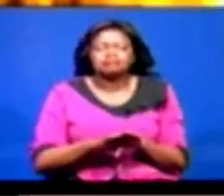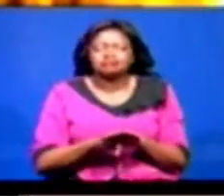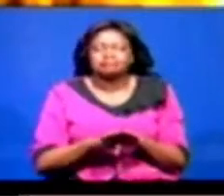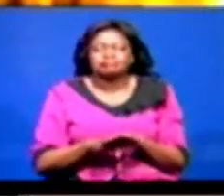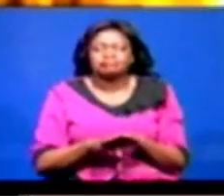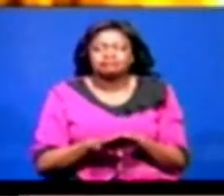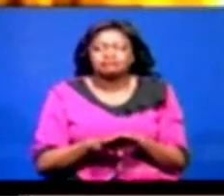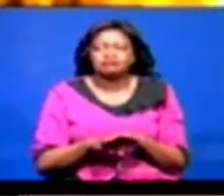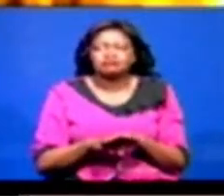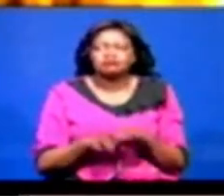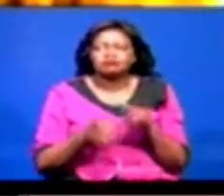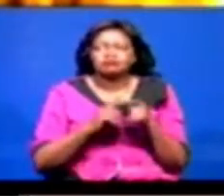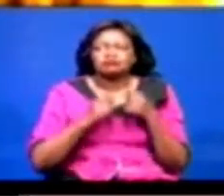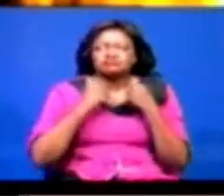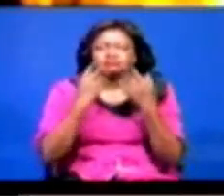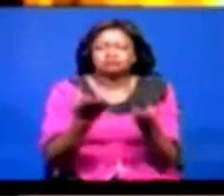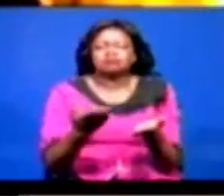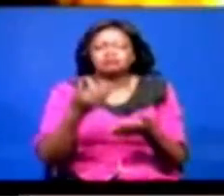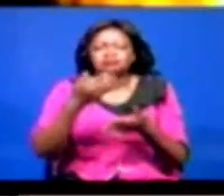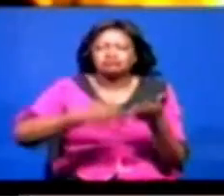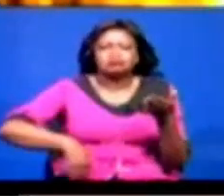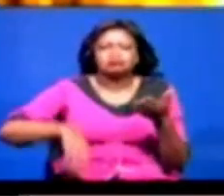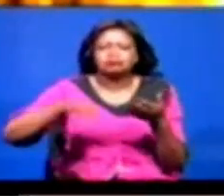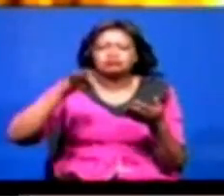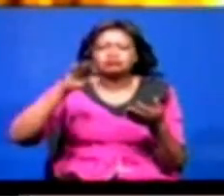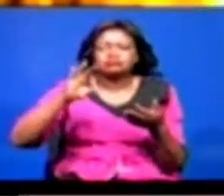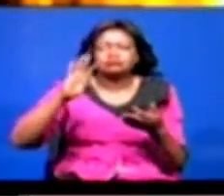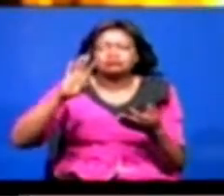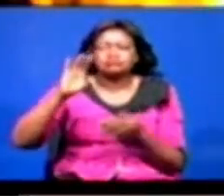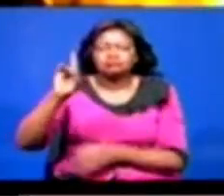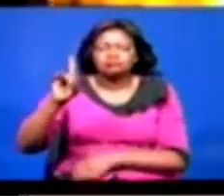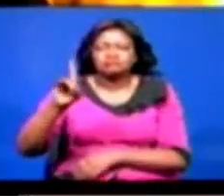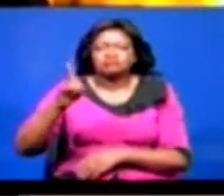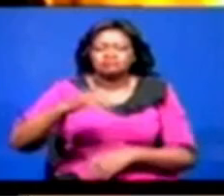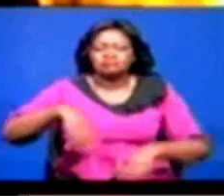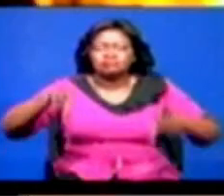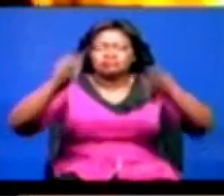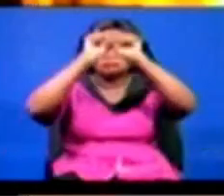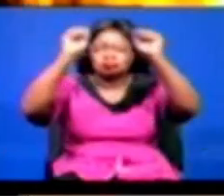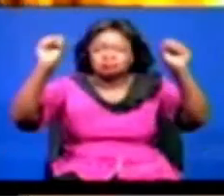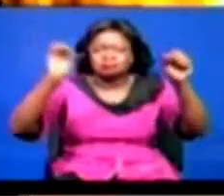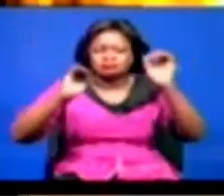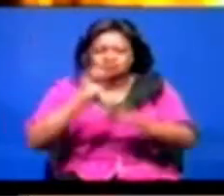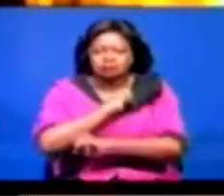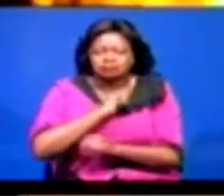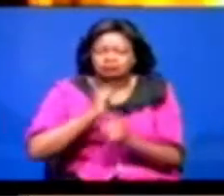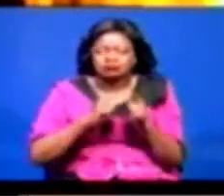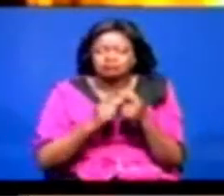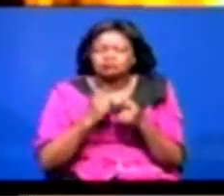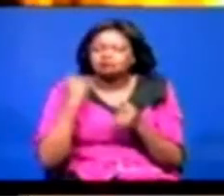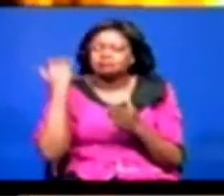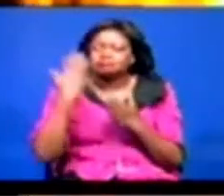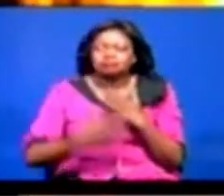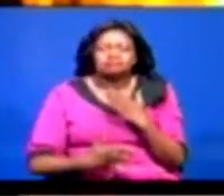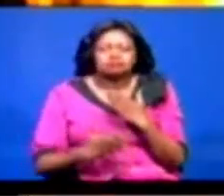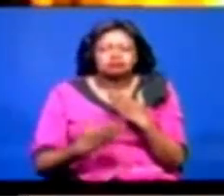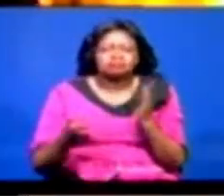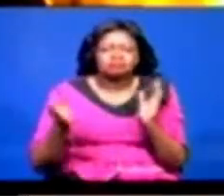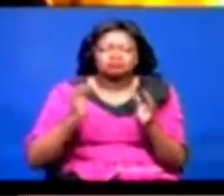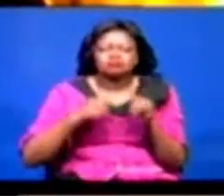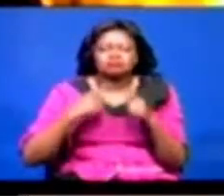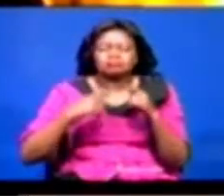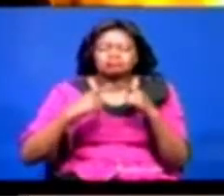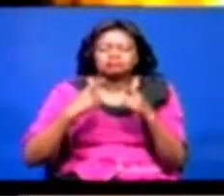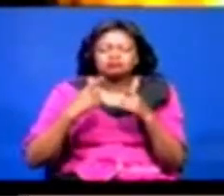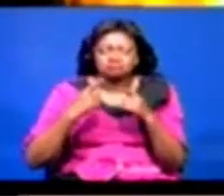He then gives the Form 34D to the president-elect, and that brings to an end the election process in